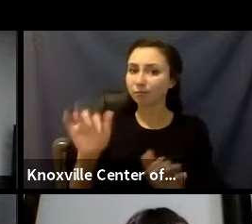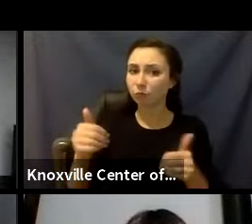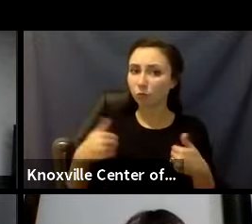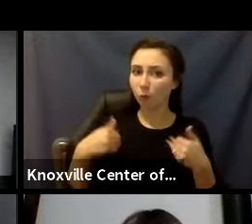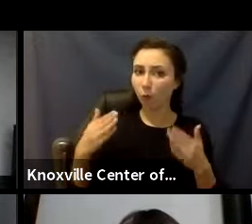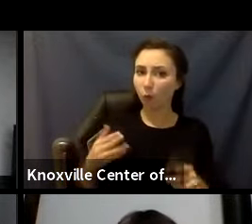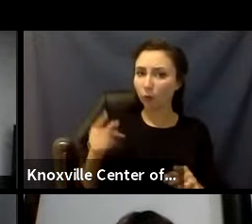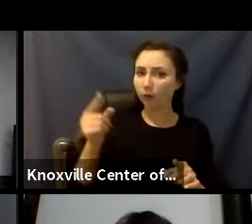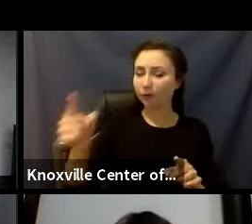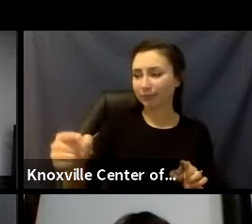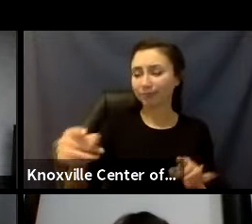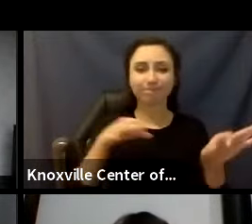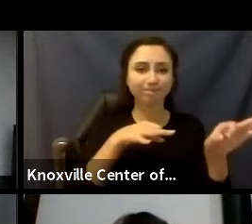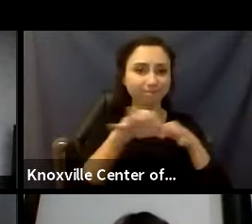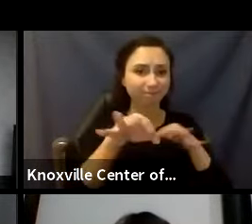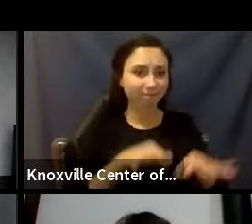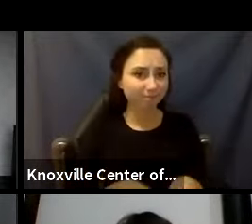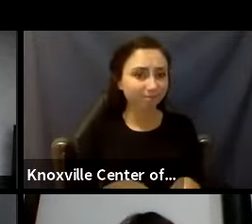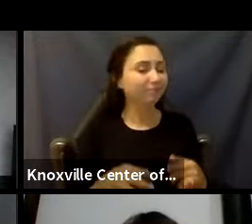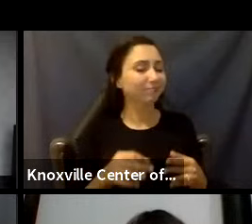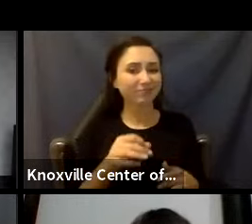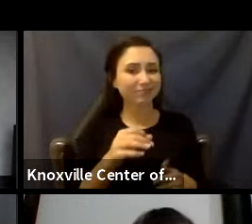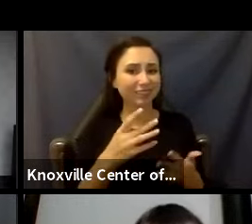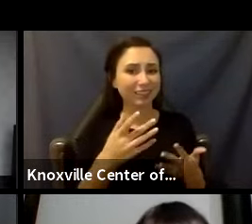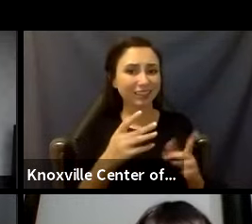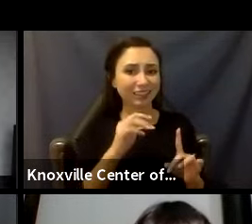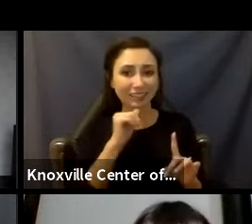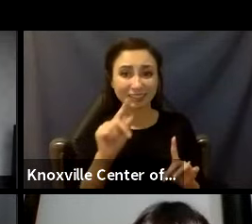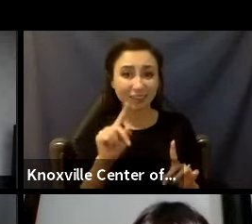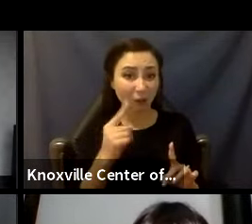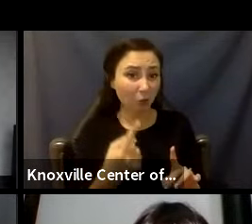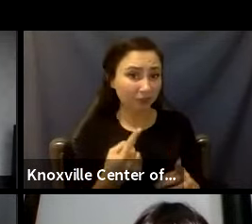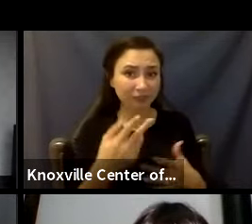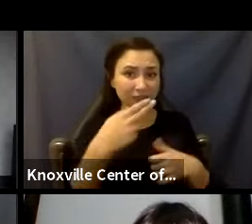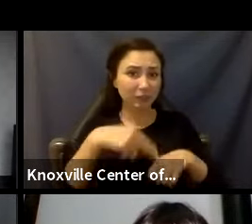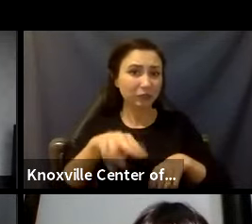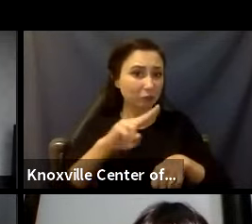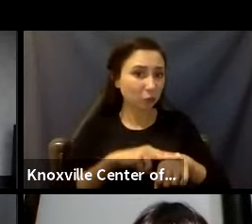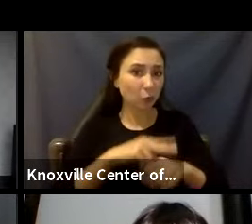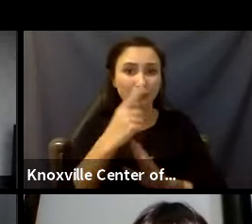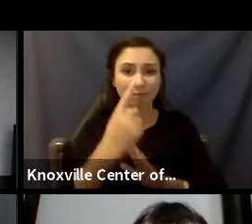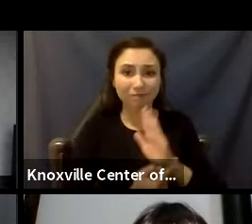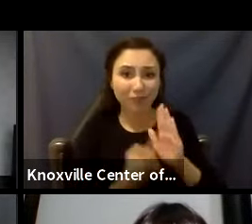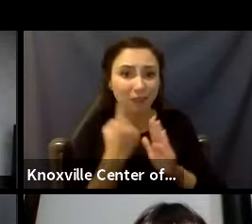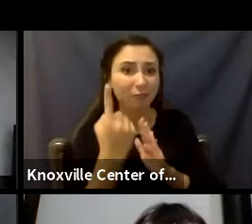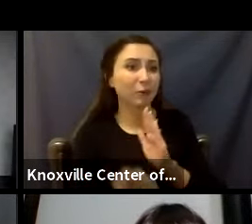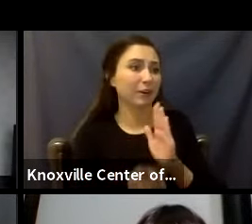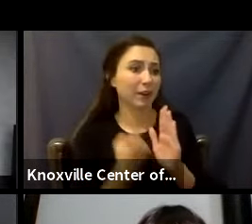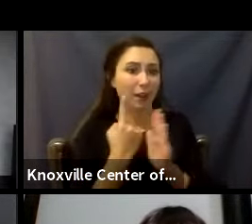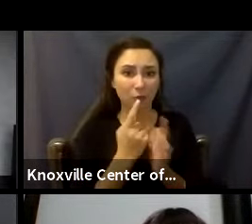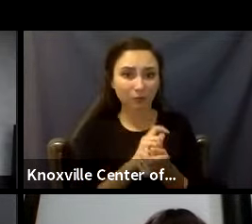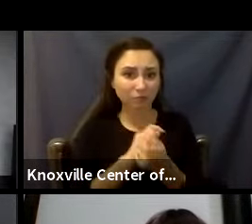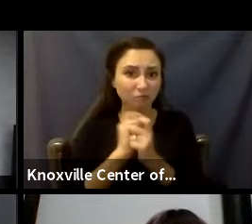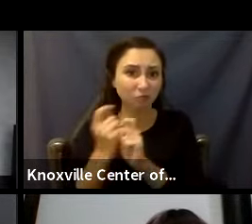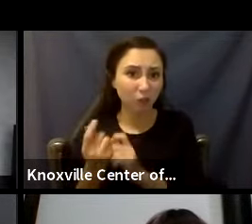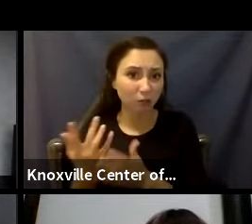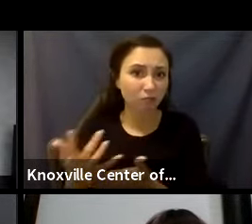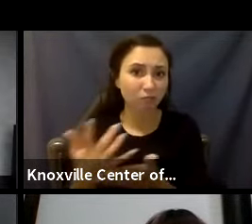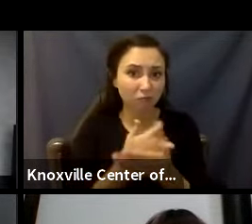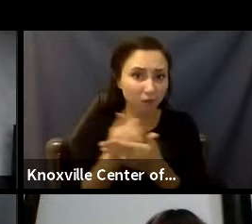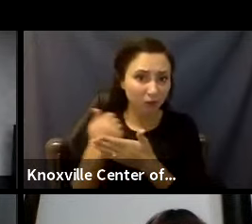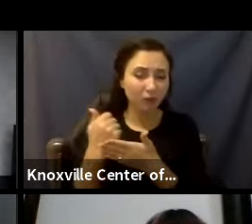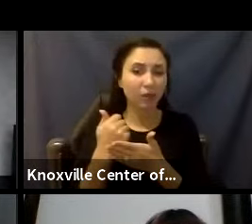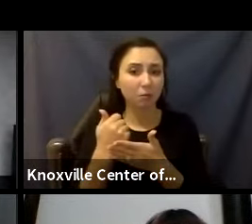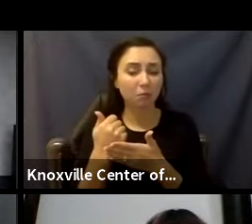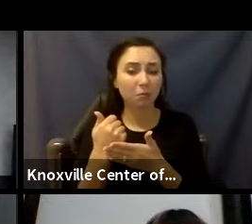and he explained to me that not only, of course, for every hour makes a big difference to the bottom line,